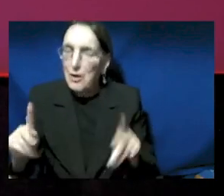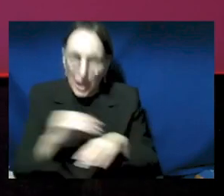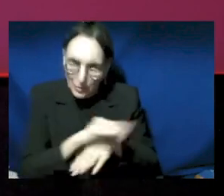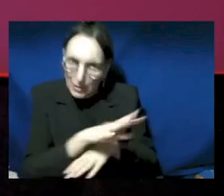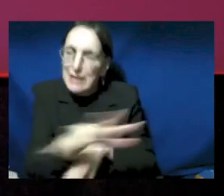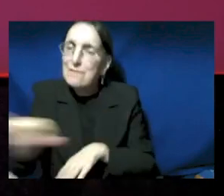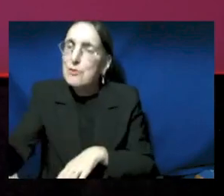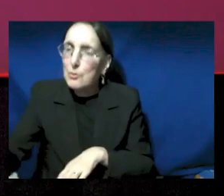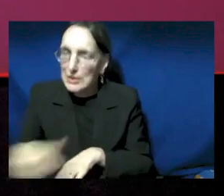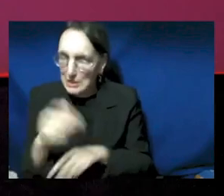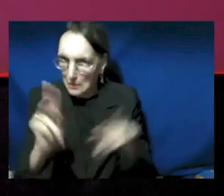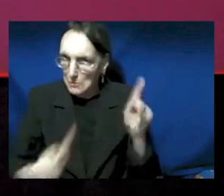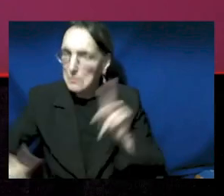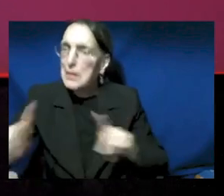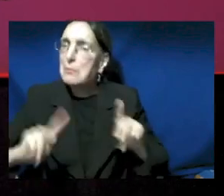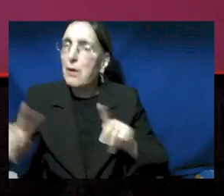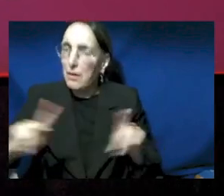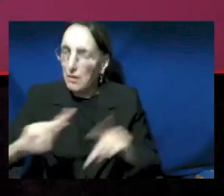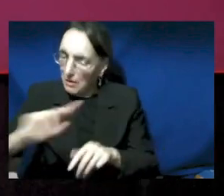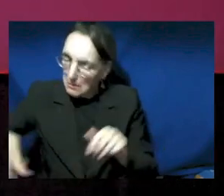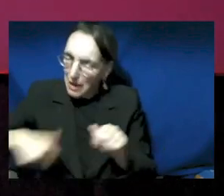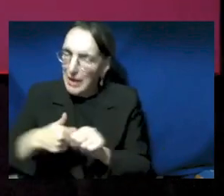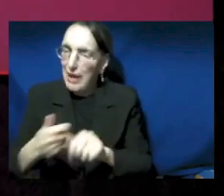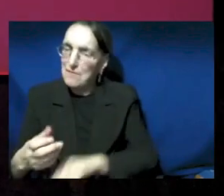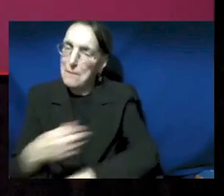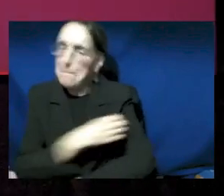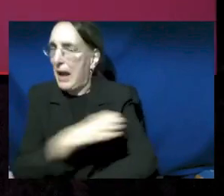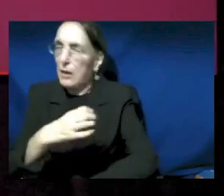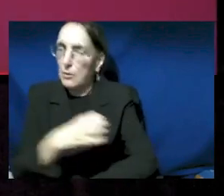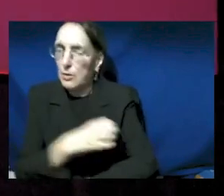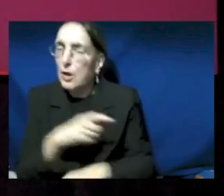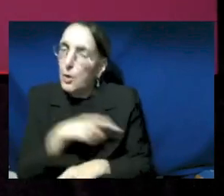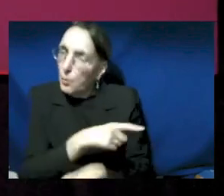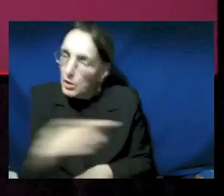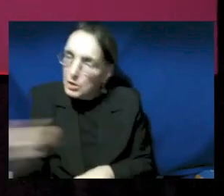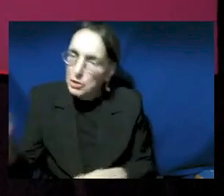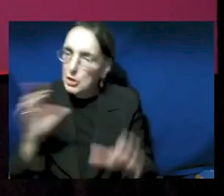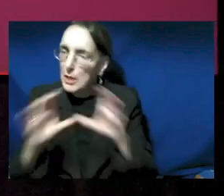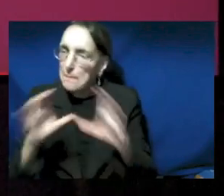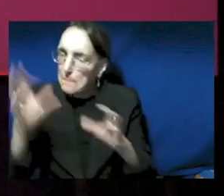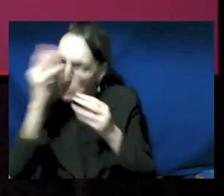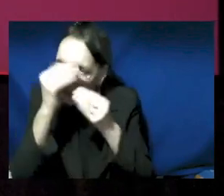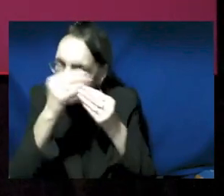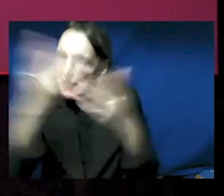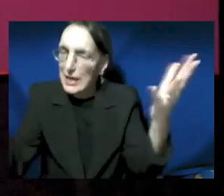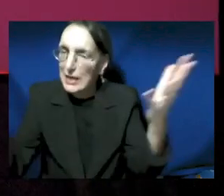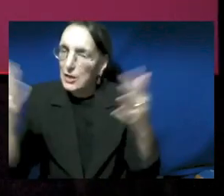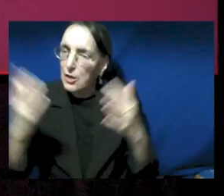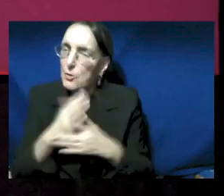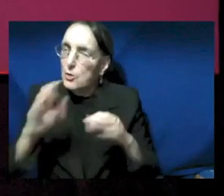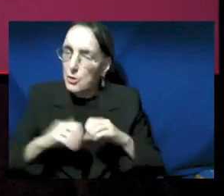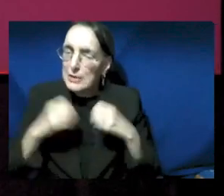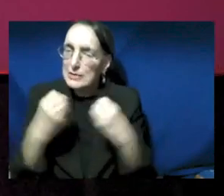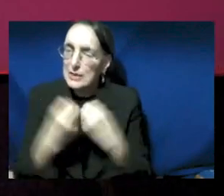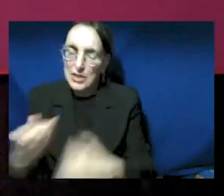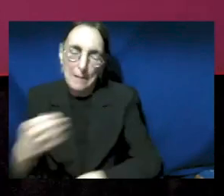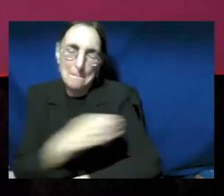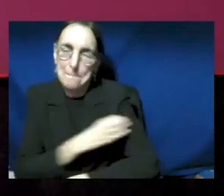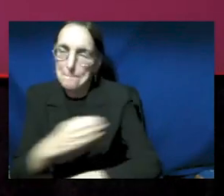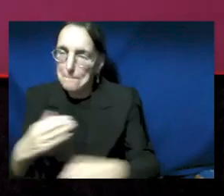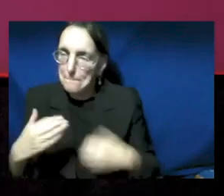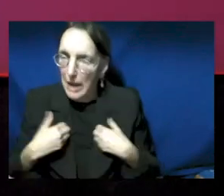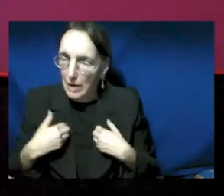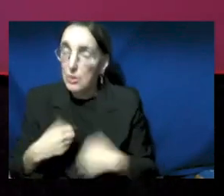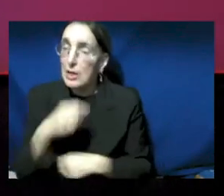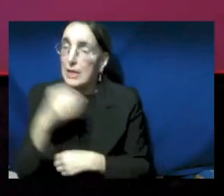It has power. What you are communicating through your organizations has power. And those of you that are in